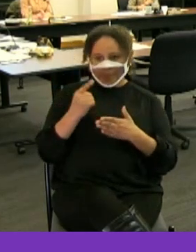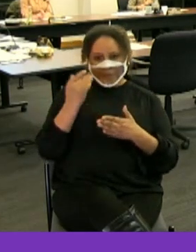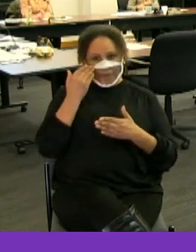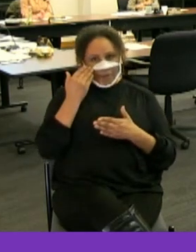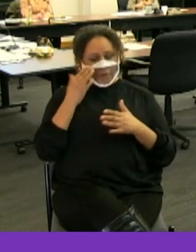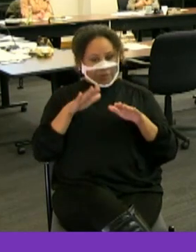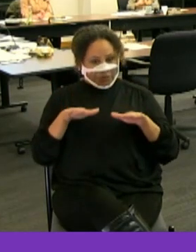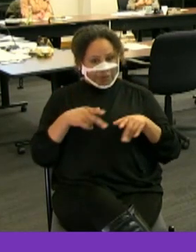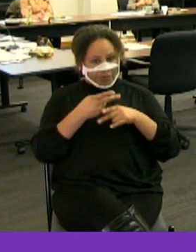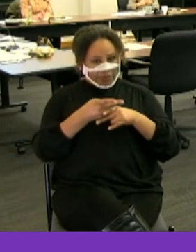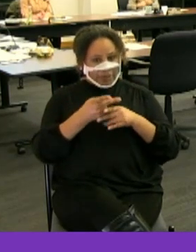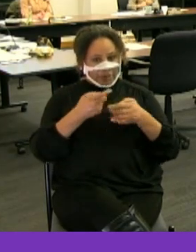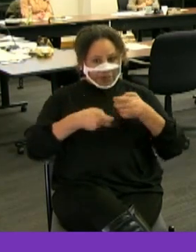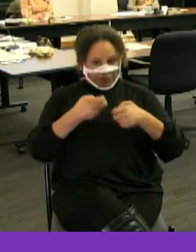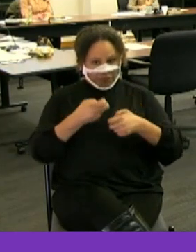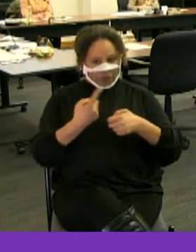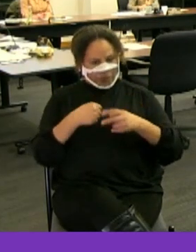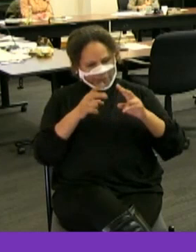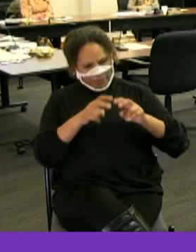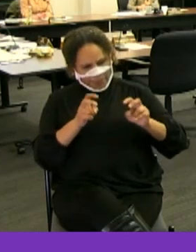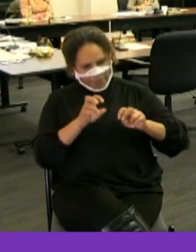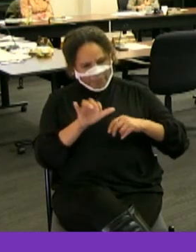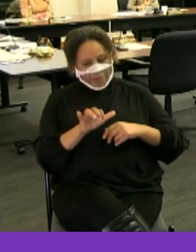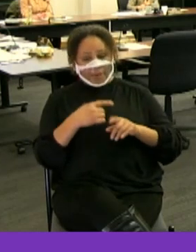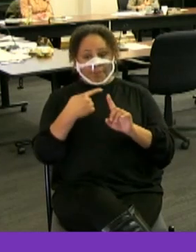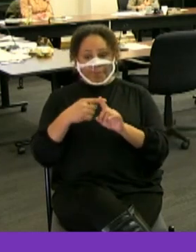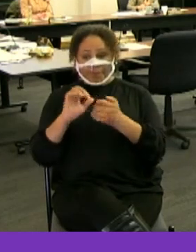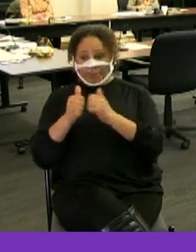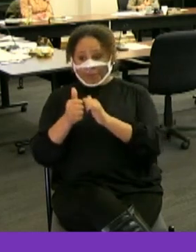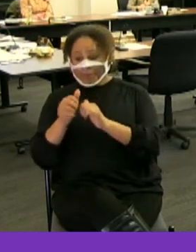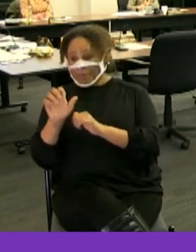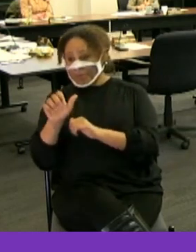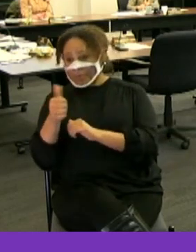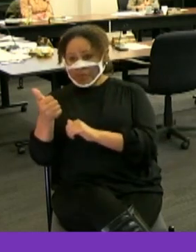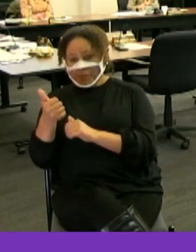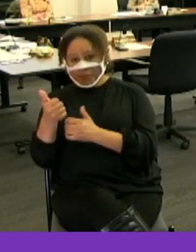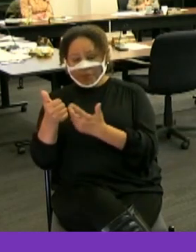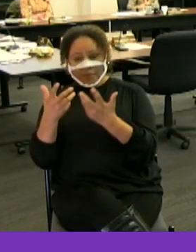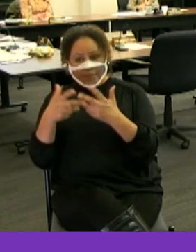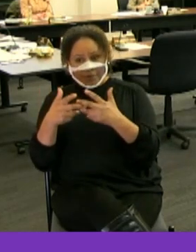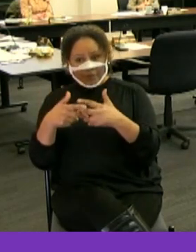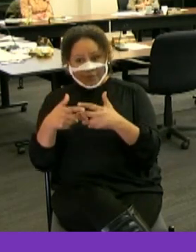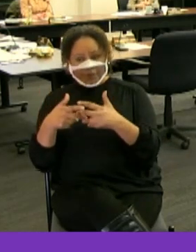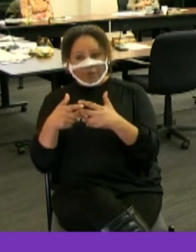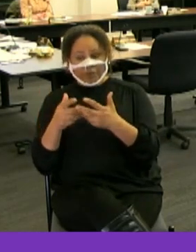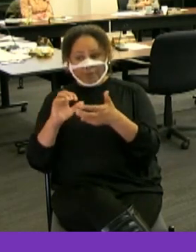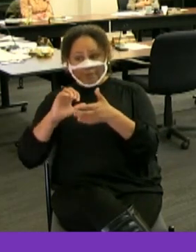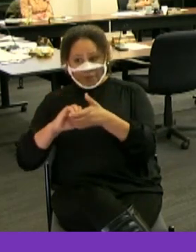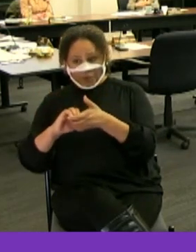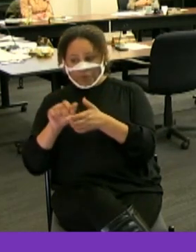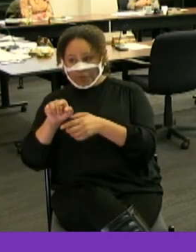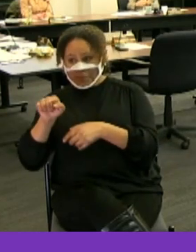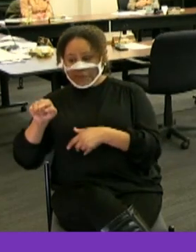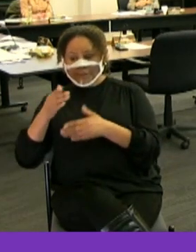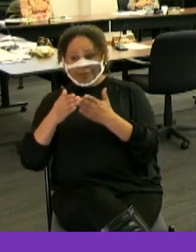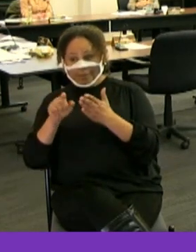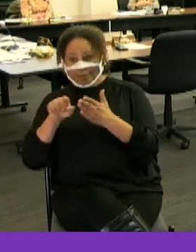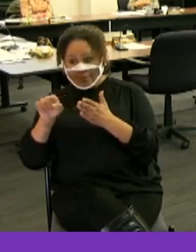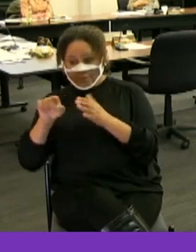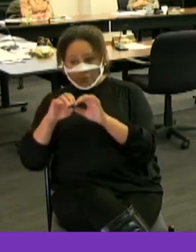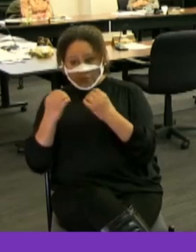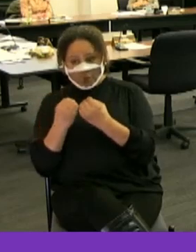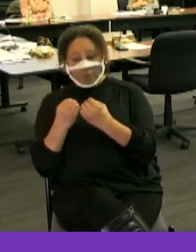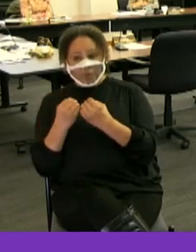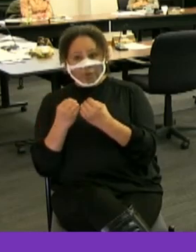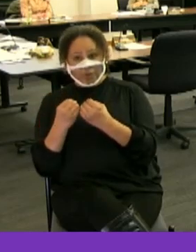childcare issues. We're looking at that. We also have competition within our manufacturing, within our partners, that some of these